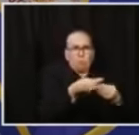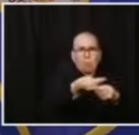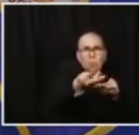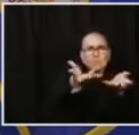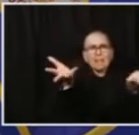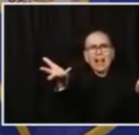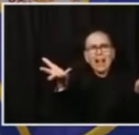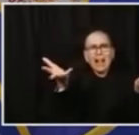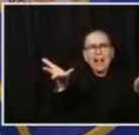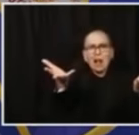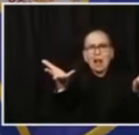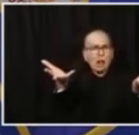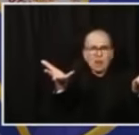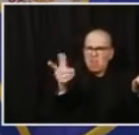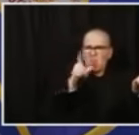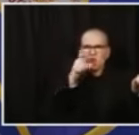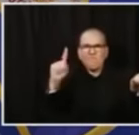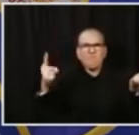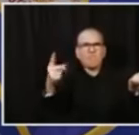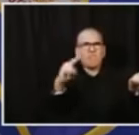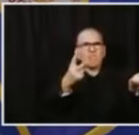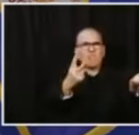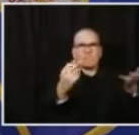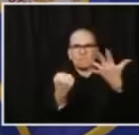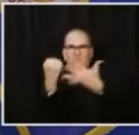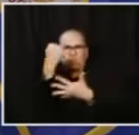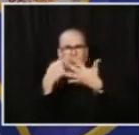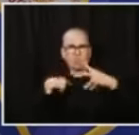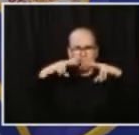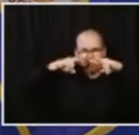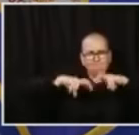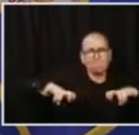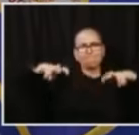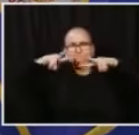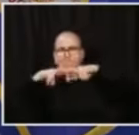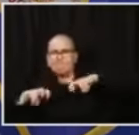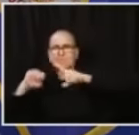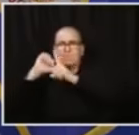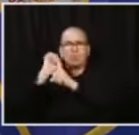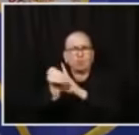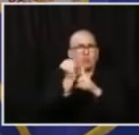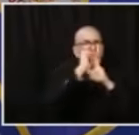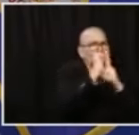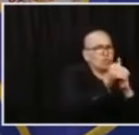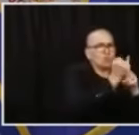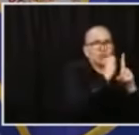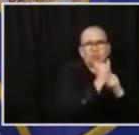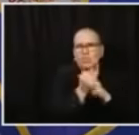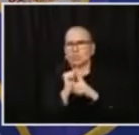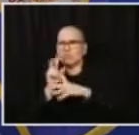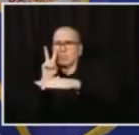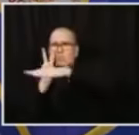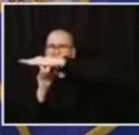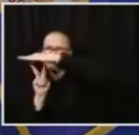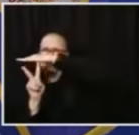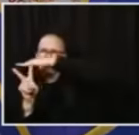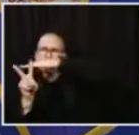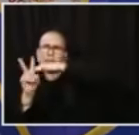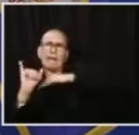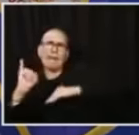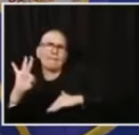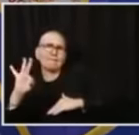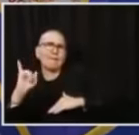reviewed many different allocation scenarios. We looked at models to determine how distribution of the vaccine may affect areas